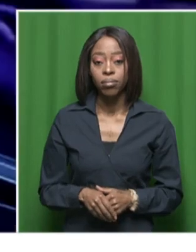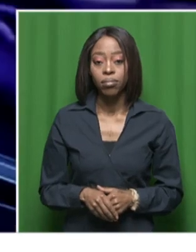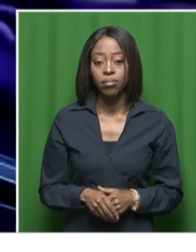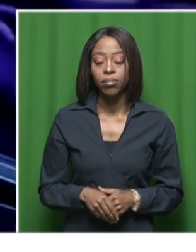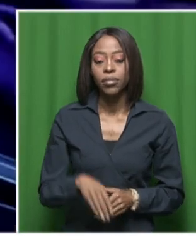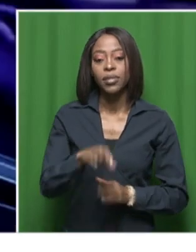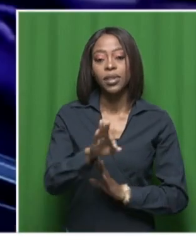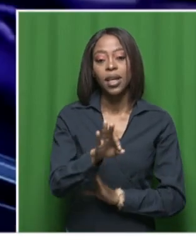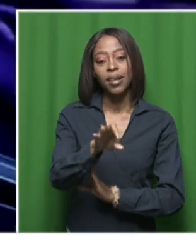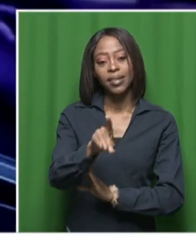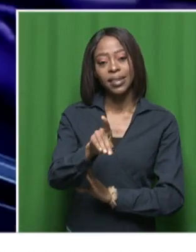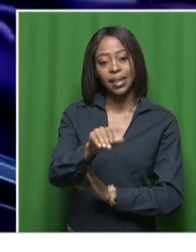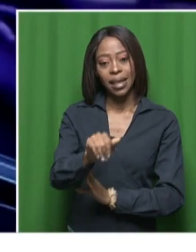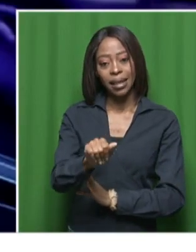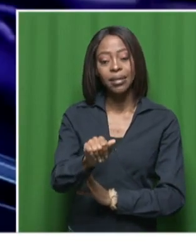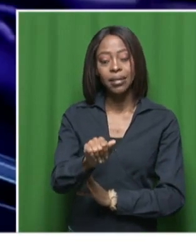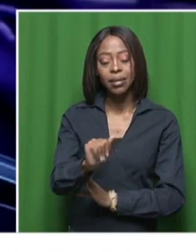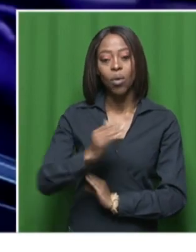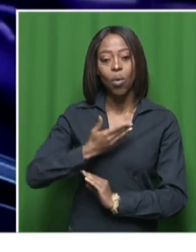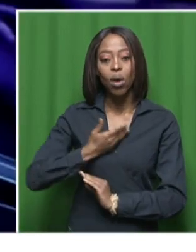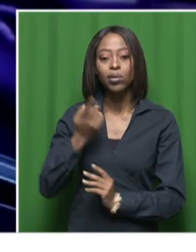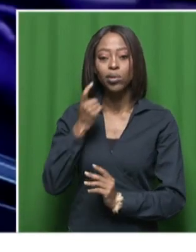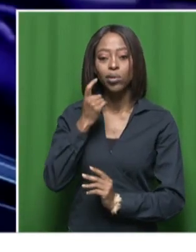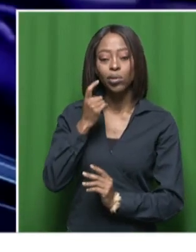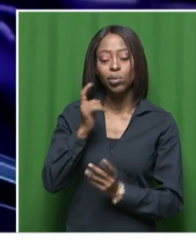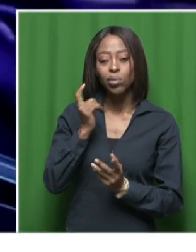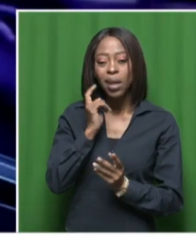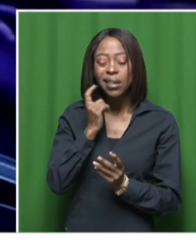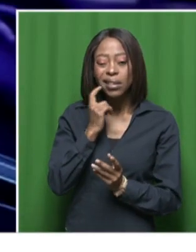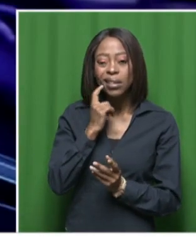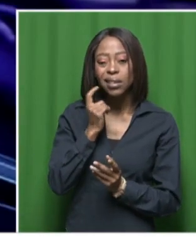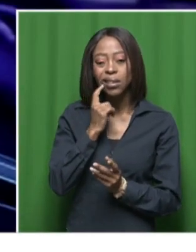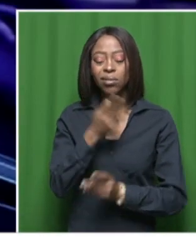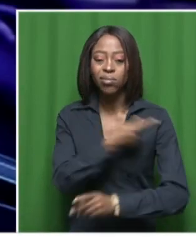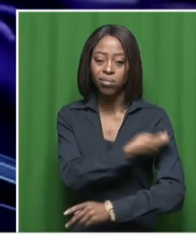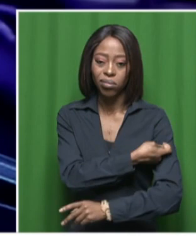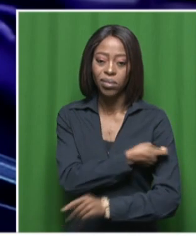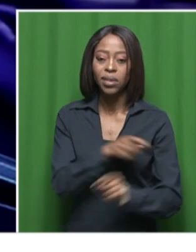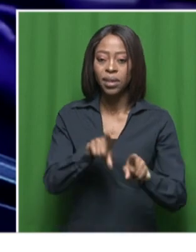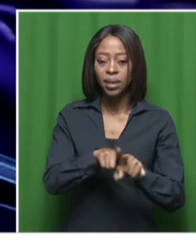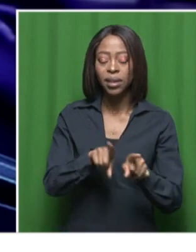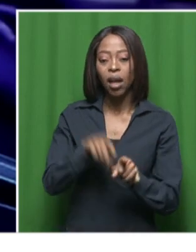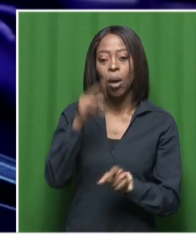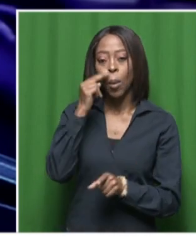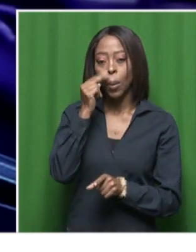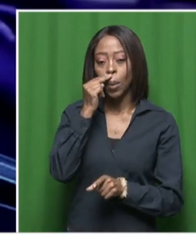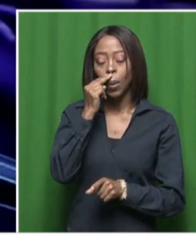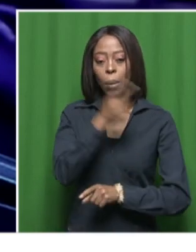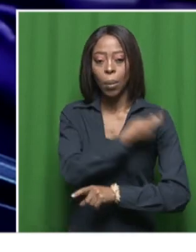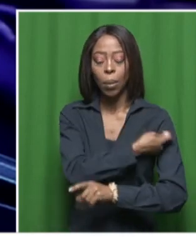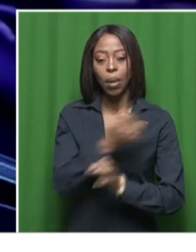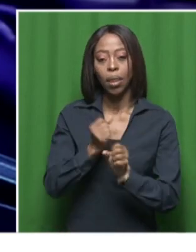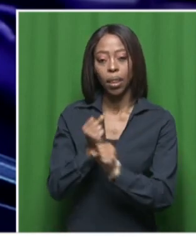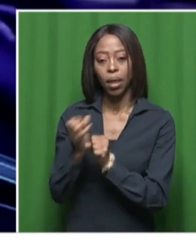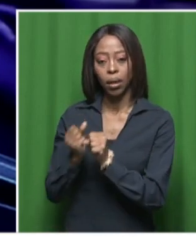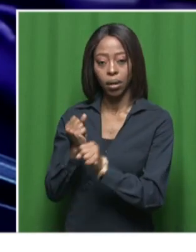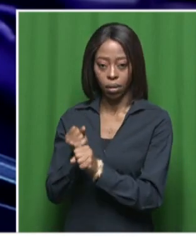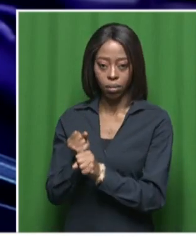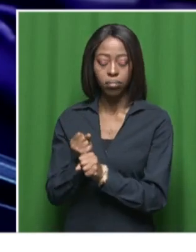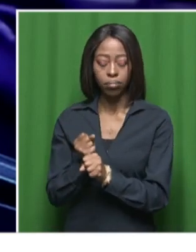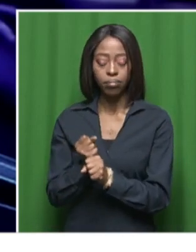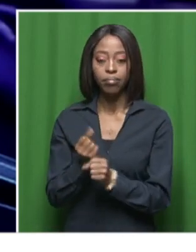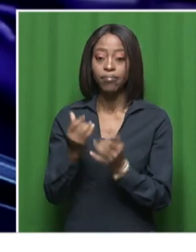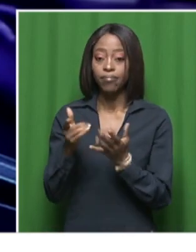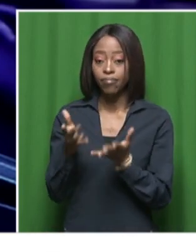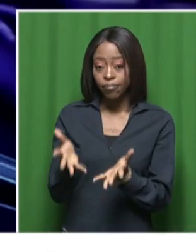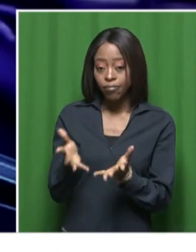The FDA is seeking to simplify COVID vaccination similar to how the flu shot is administered annually, with yearly updates in